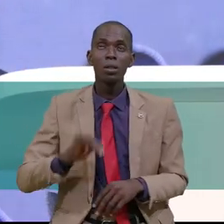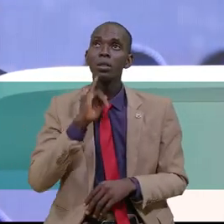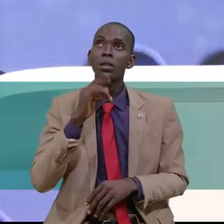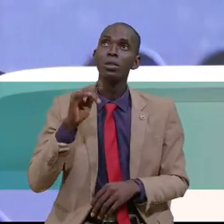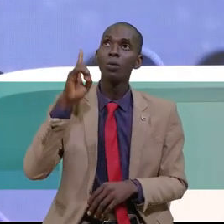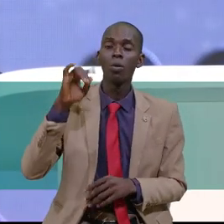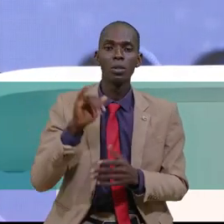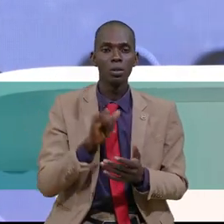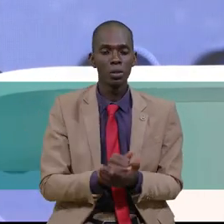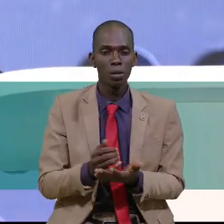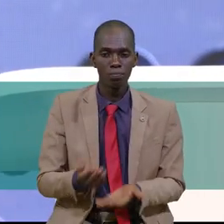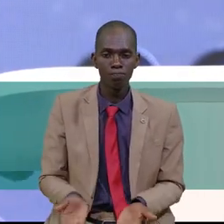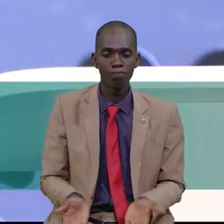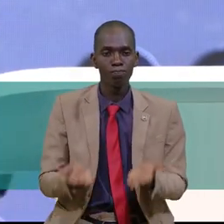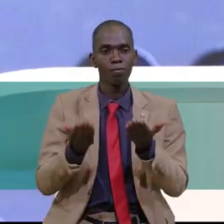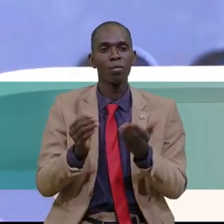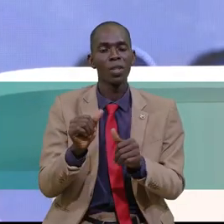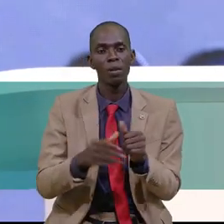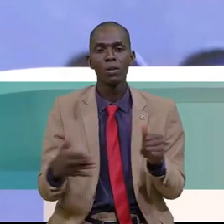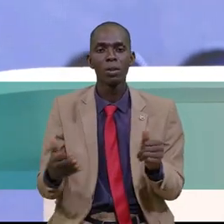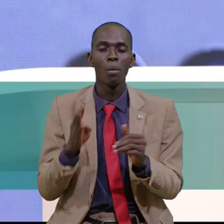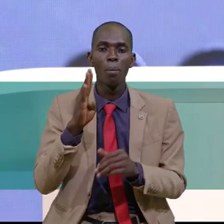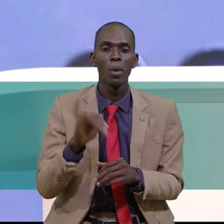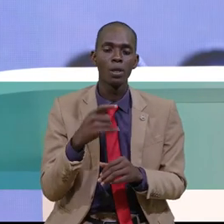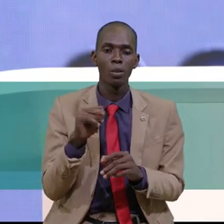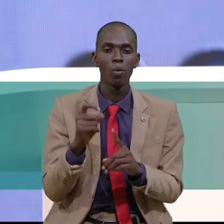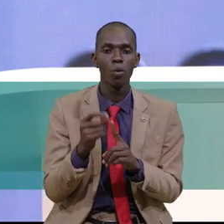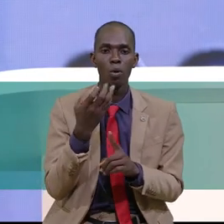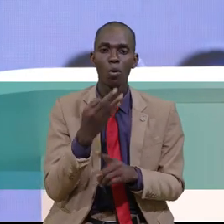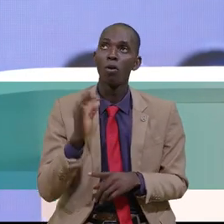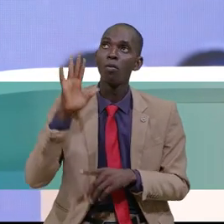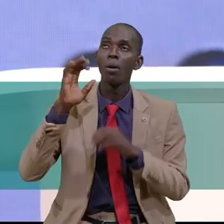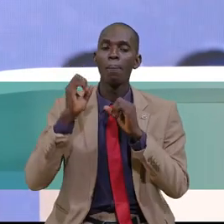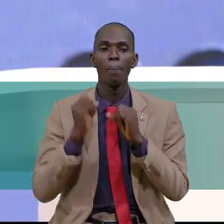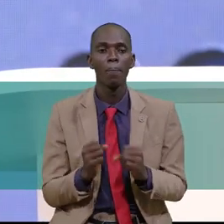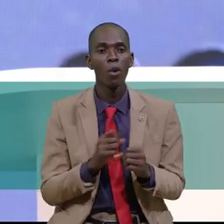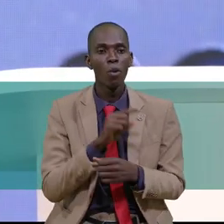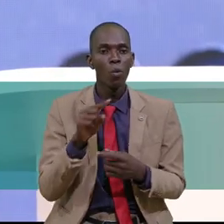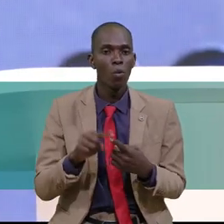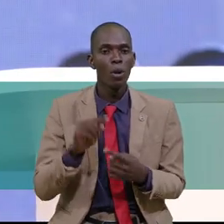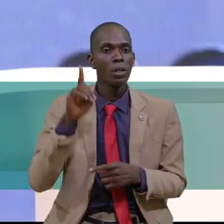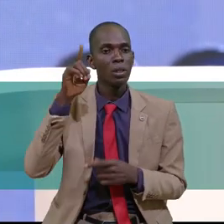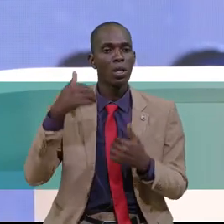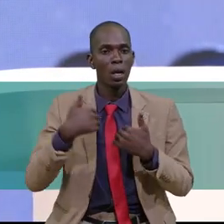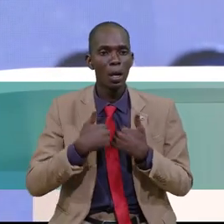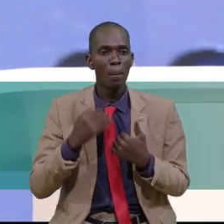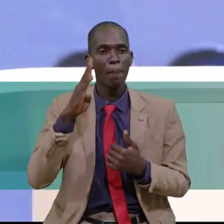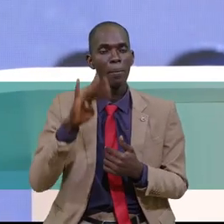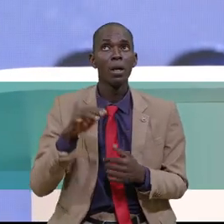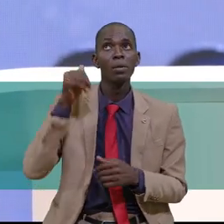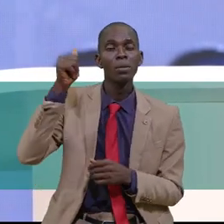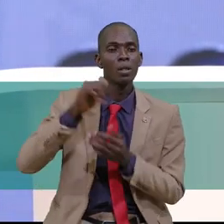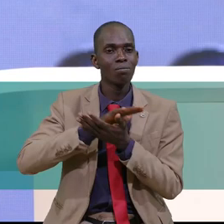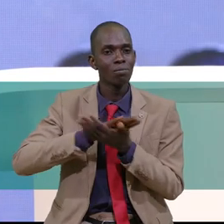by the word of his power. When he had by himself purged our sins and